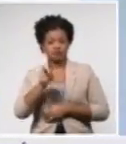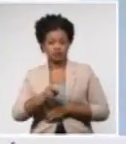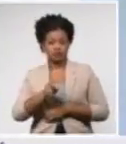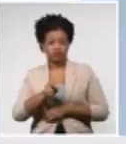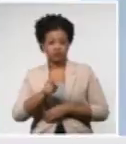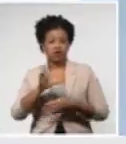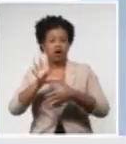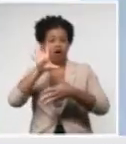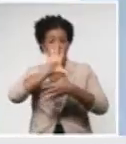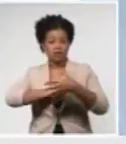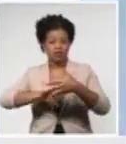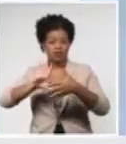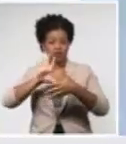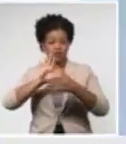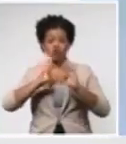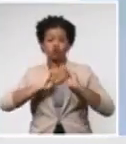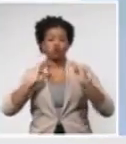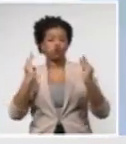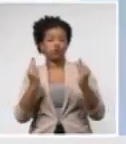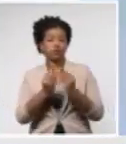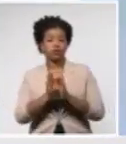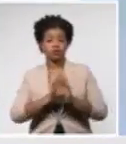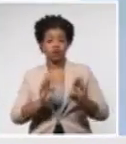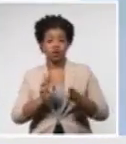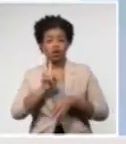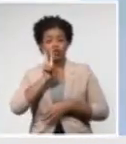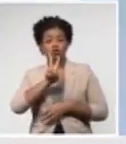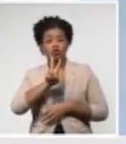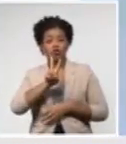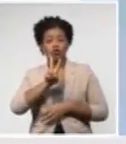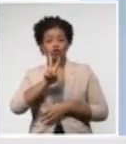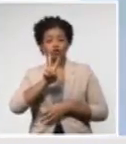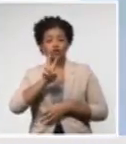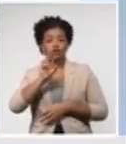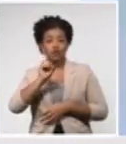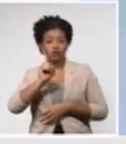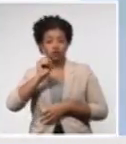48.97% of the total of the cases reported in the world.